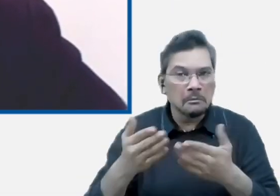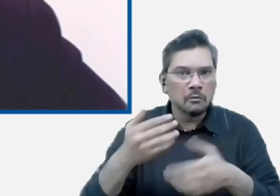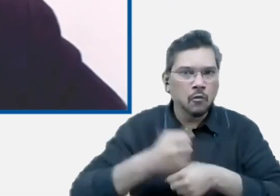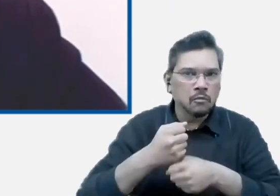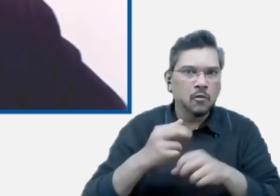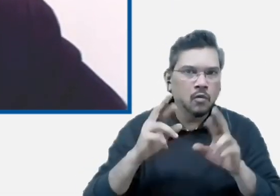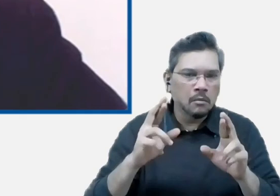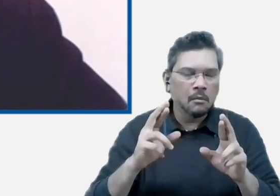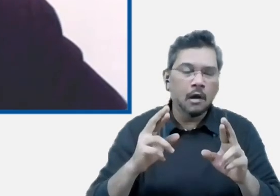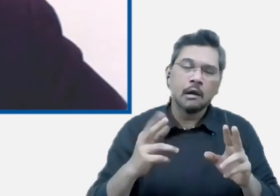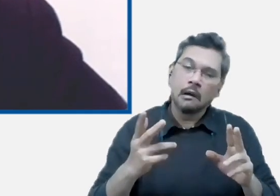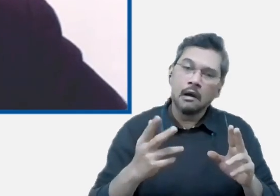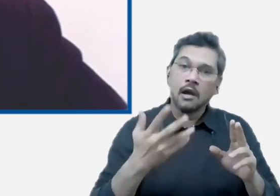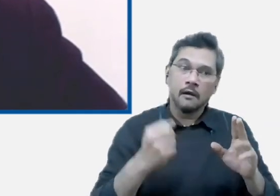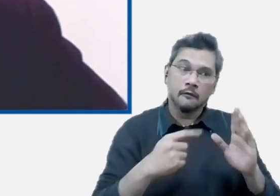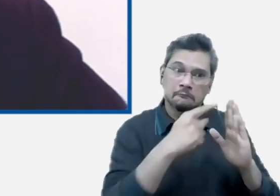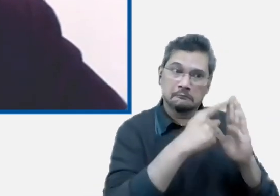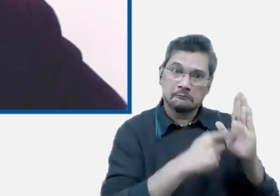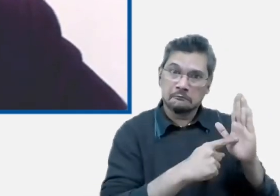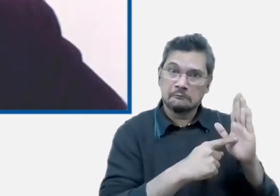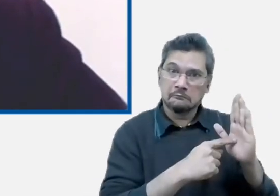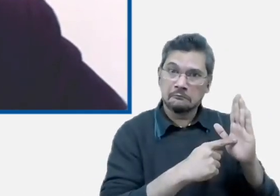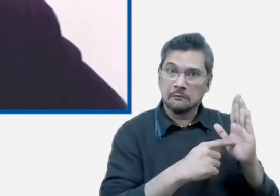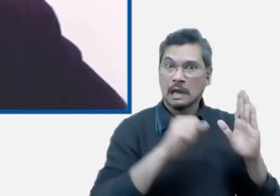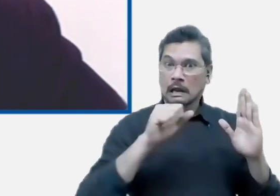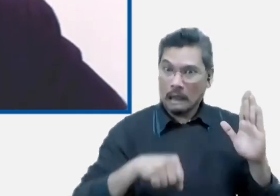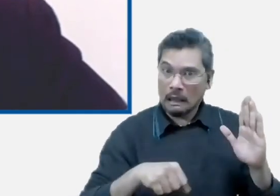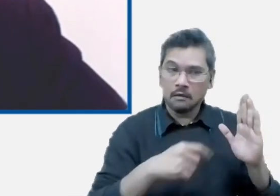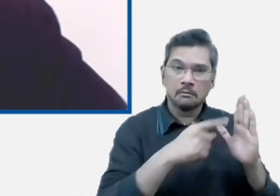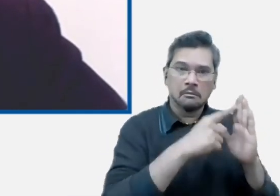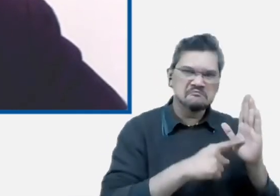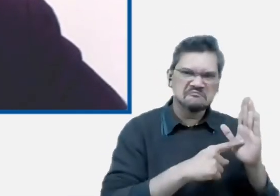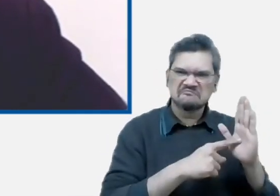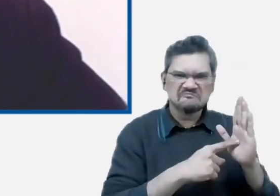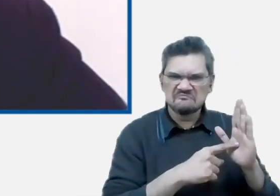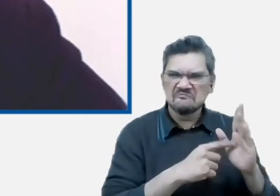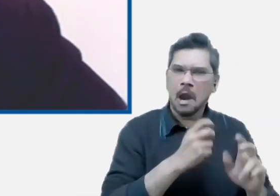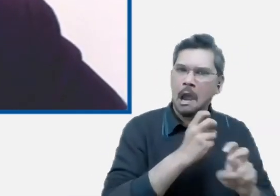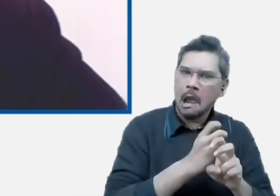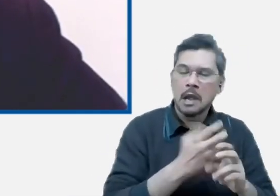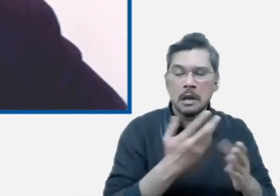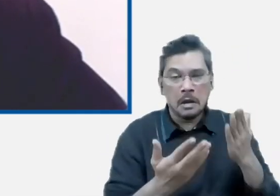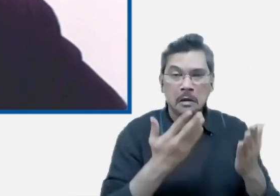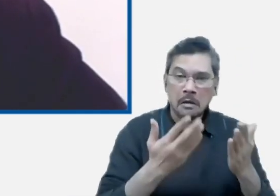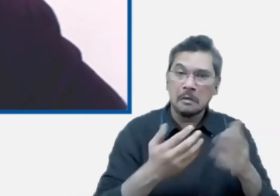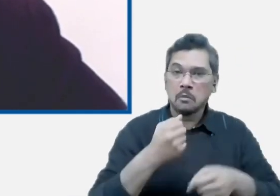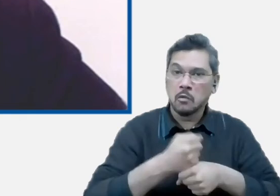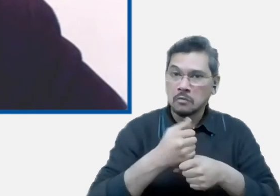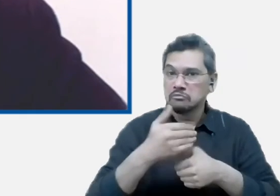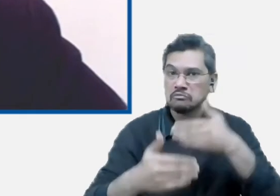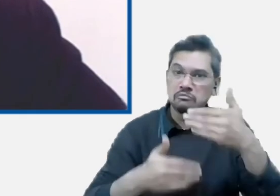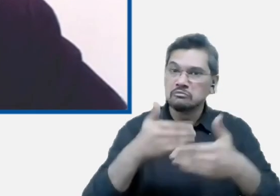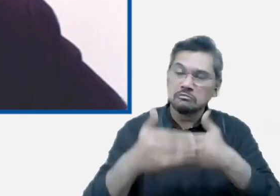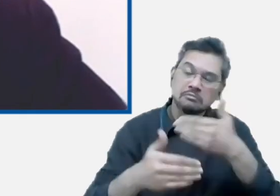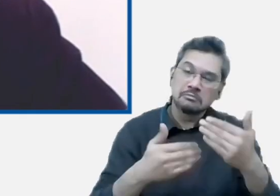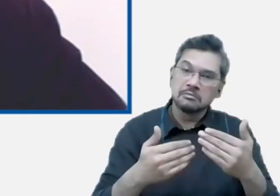from previous declaration, we don't need to produce documents that will collect dust on our